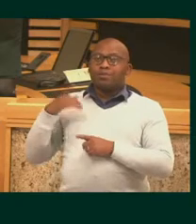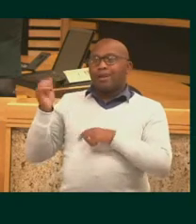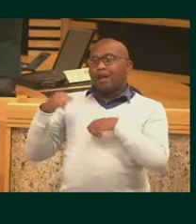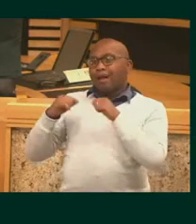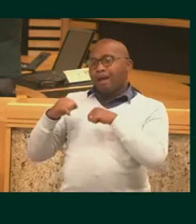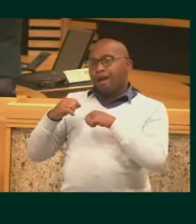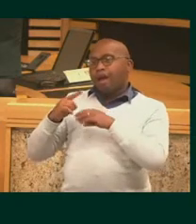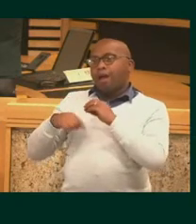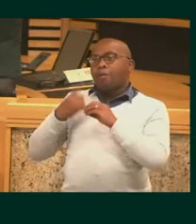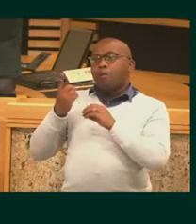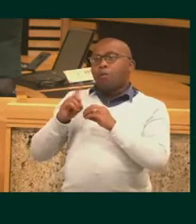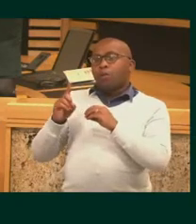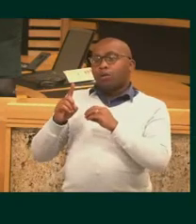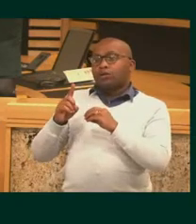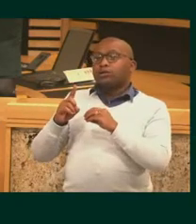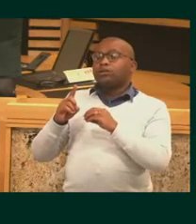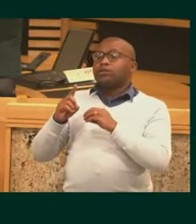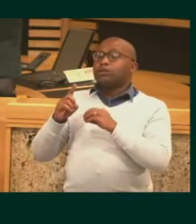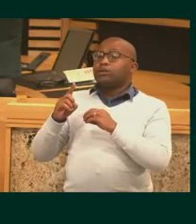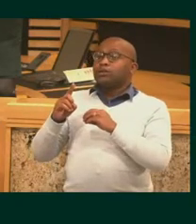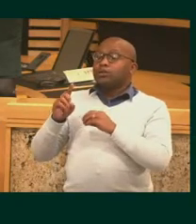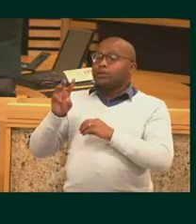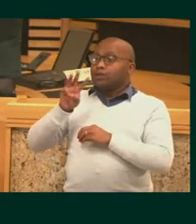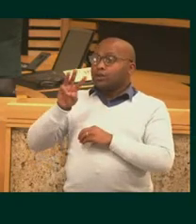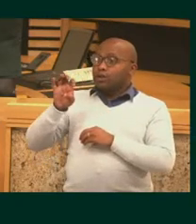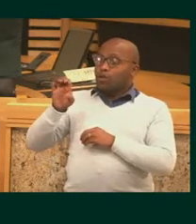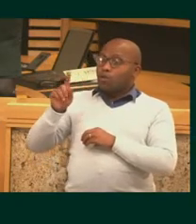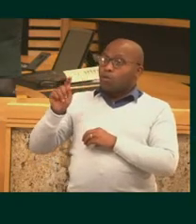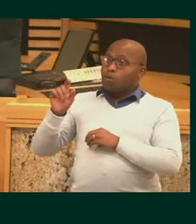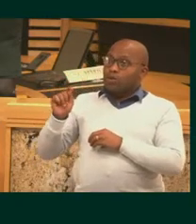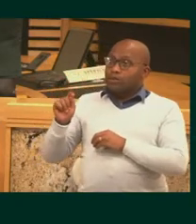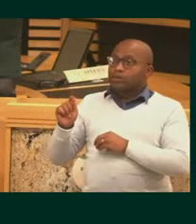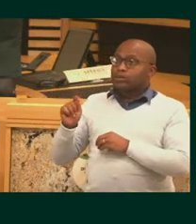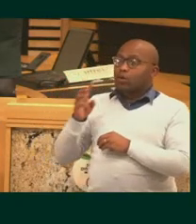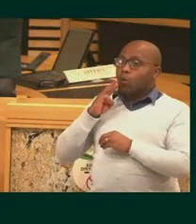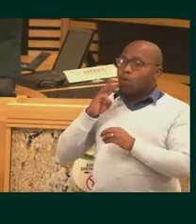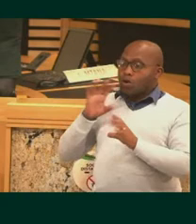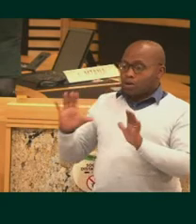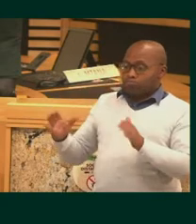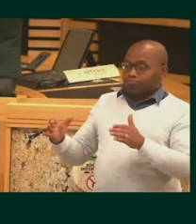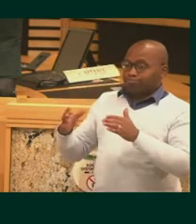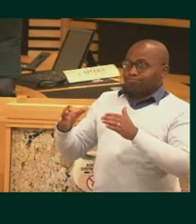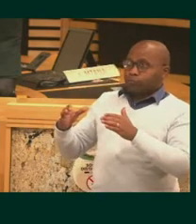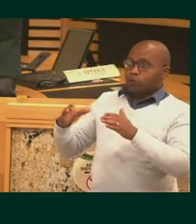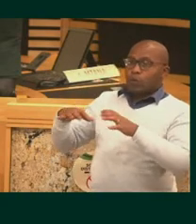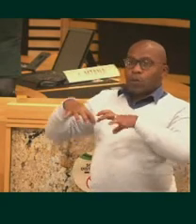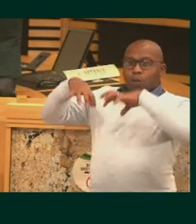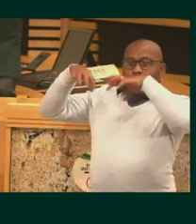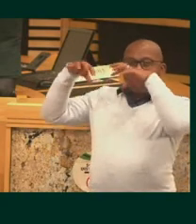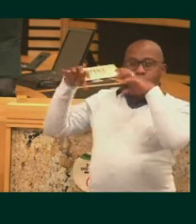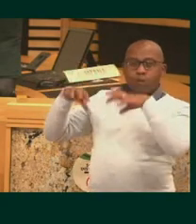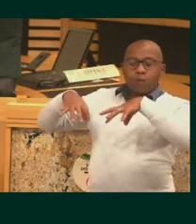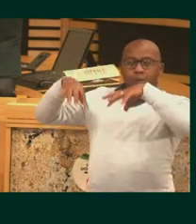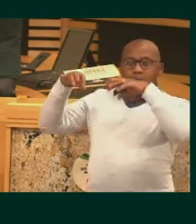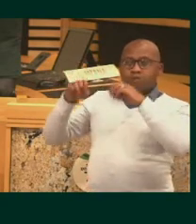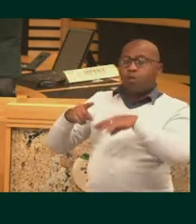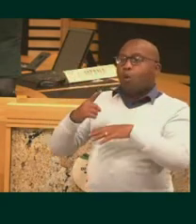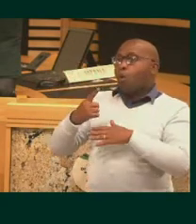catchment area in in a matter of h a